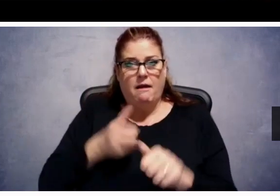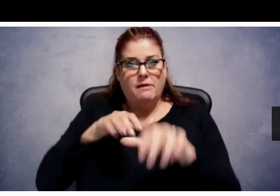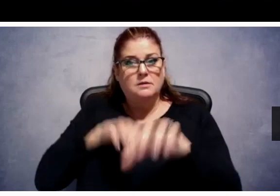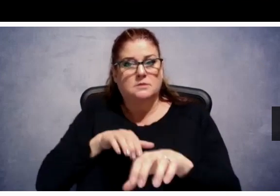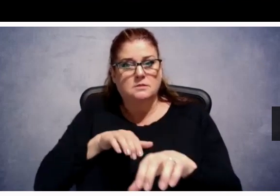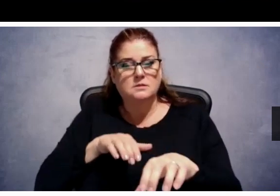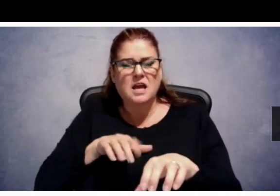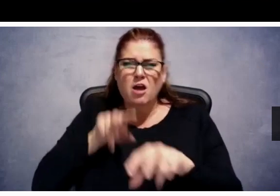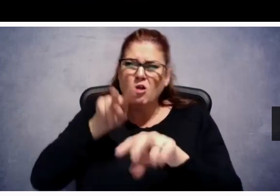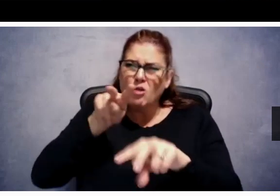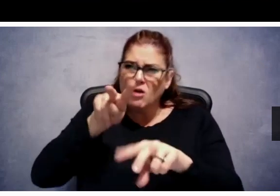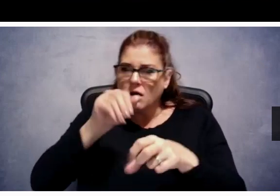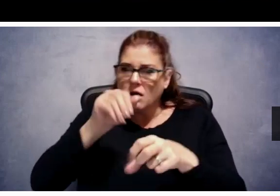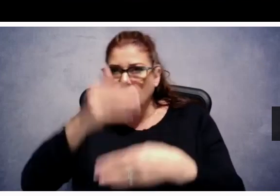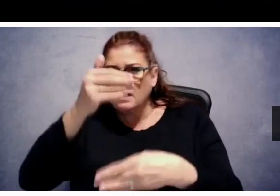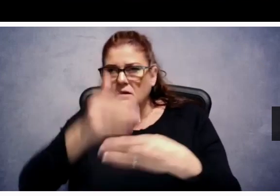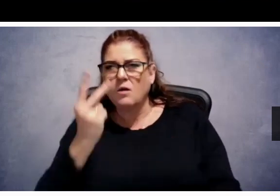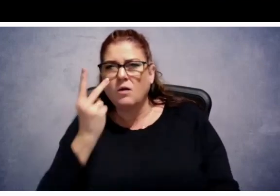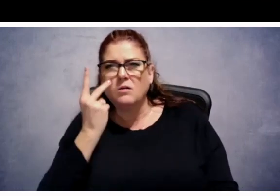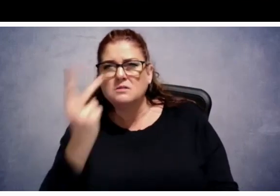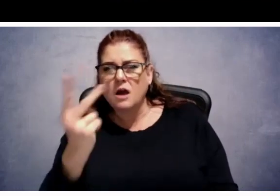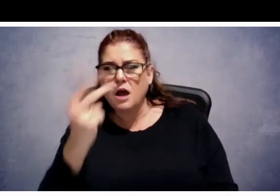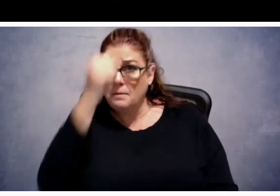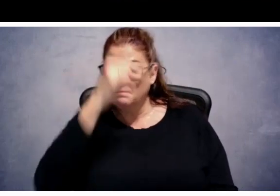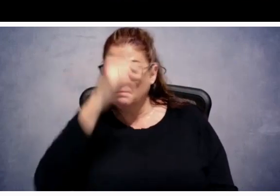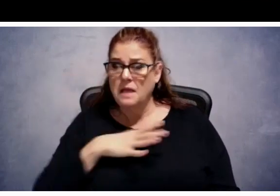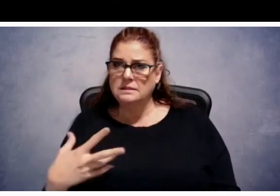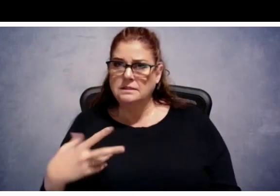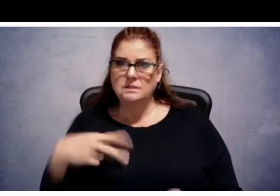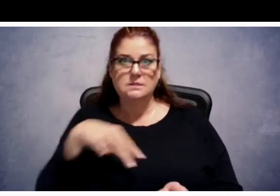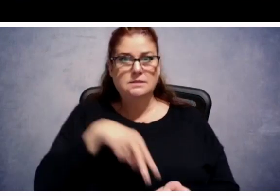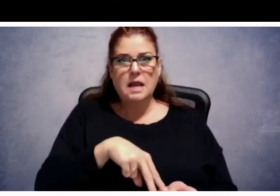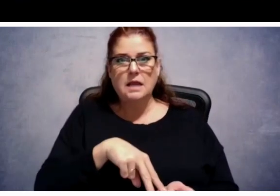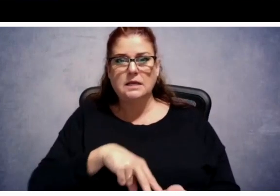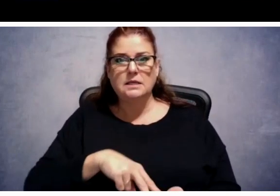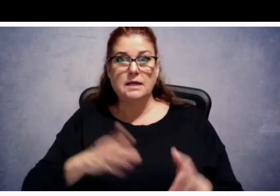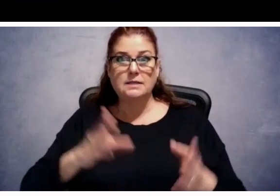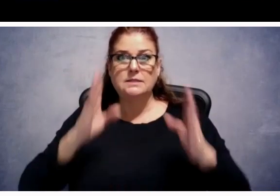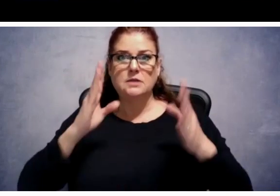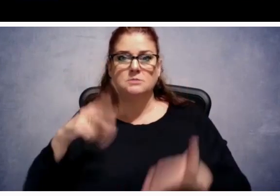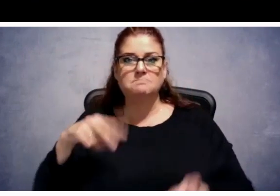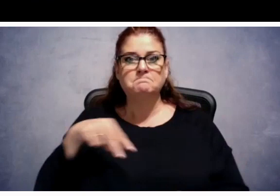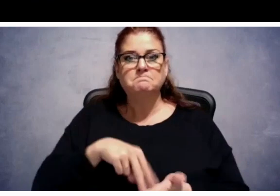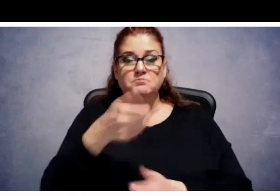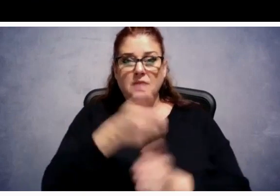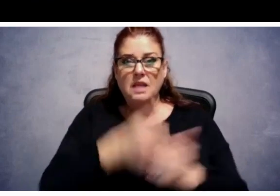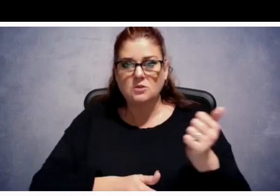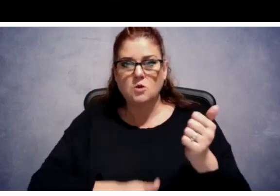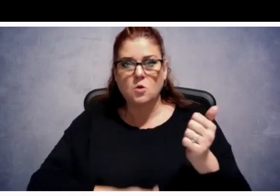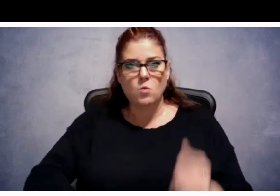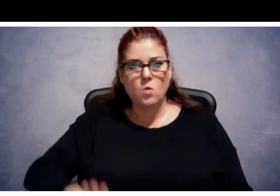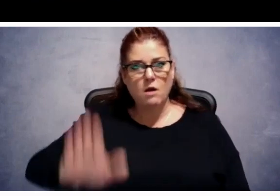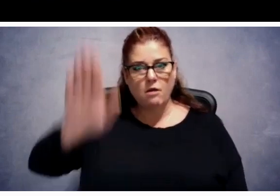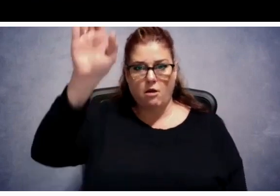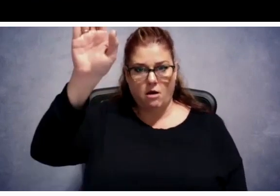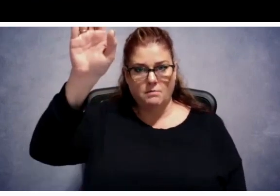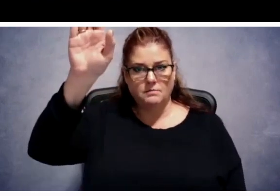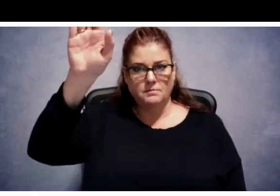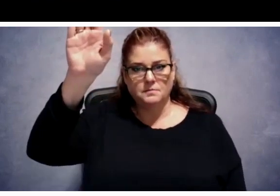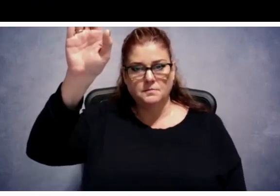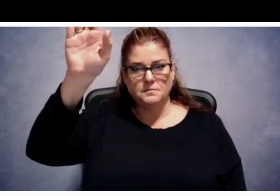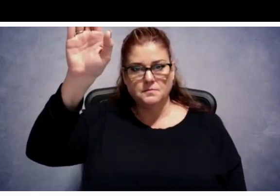looked out the window and saw men standing at attention, each holding one arm